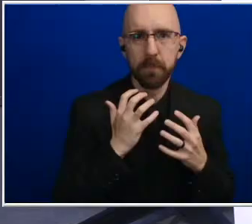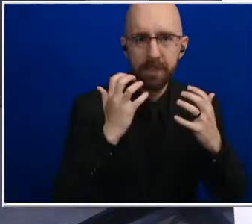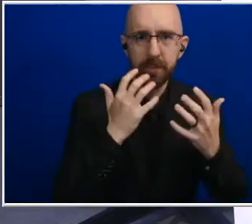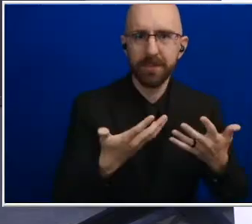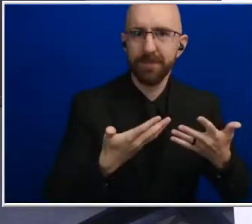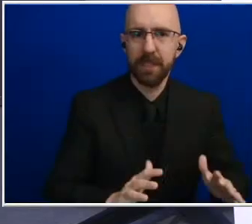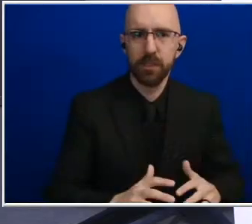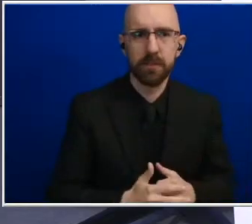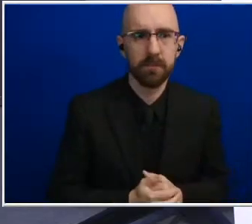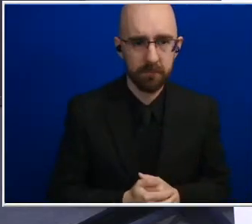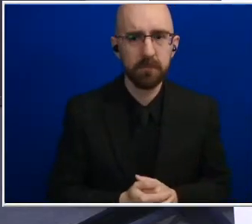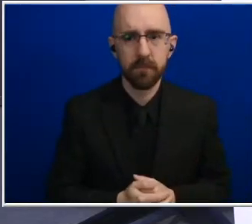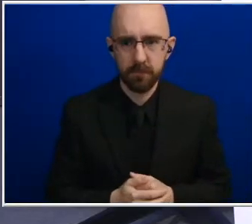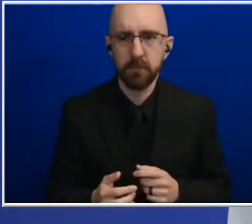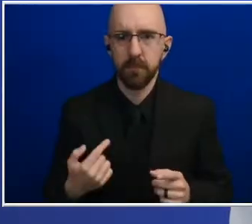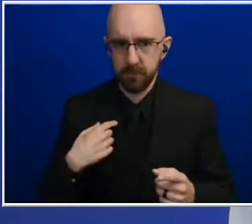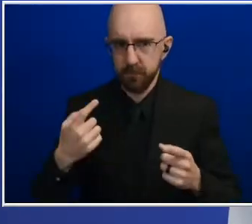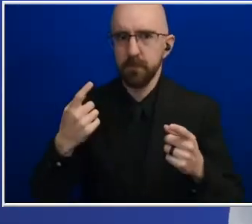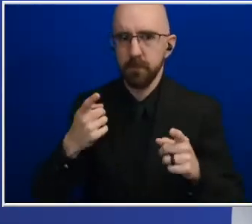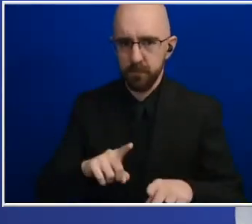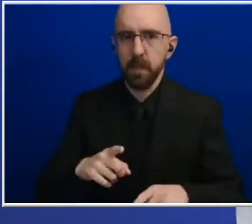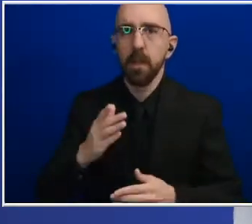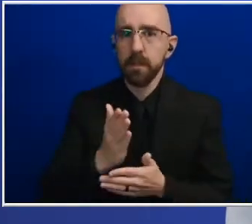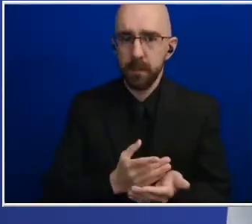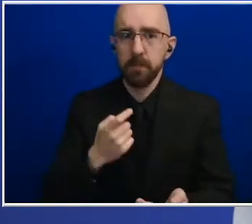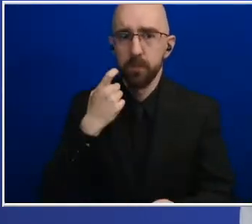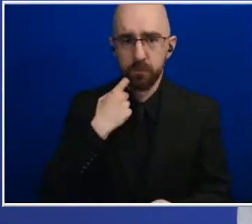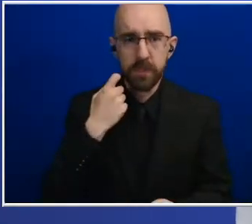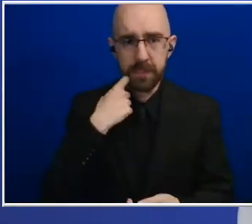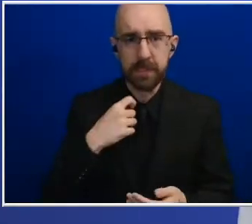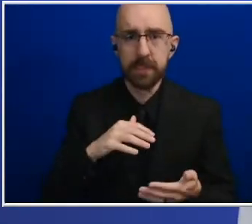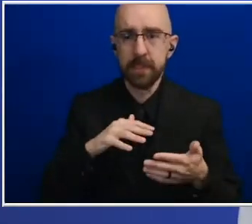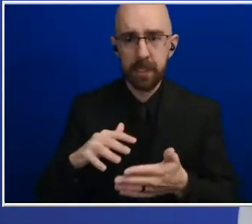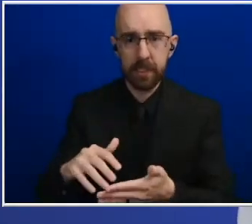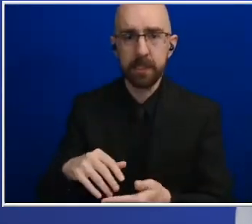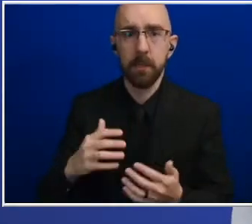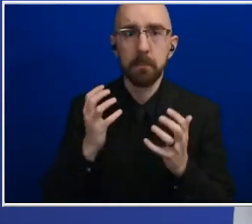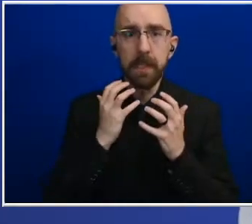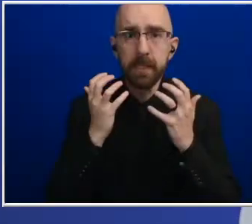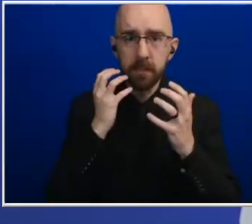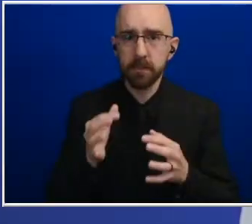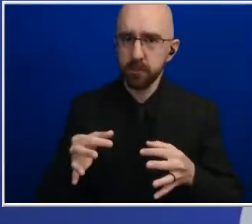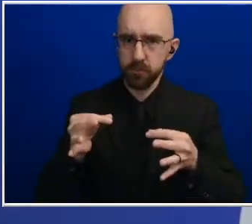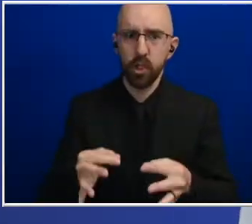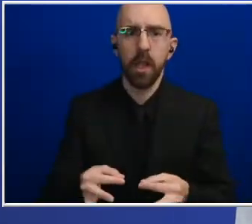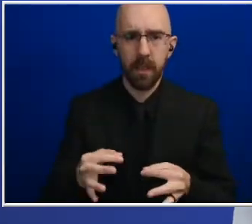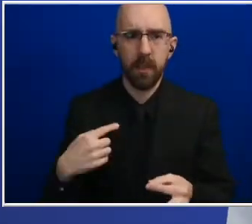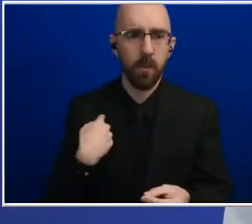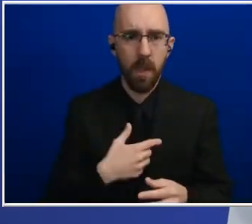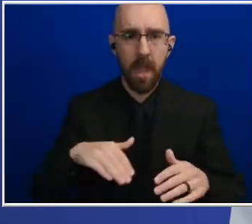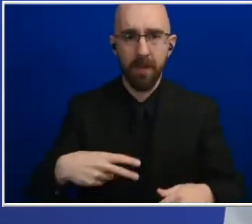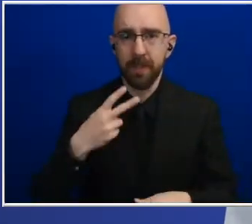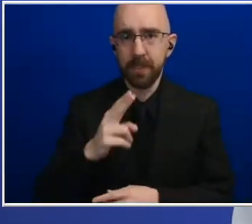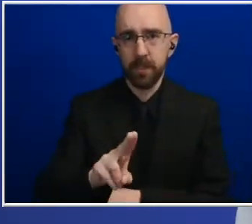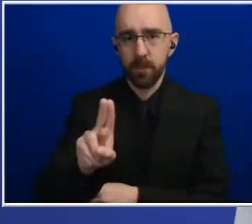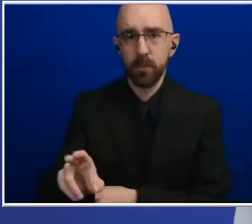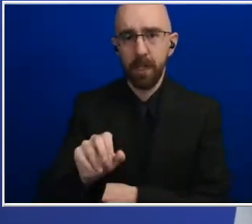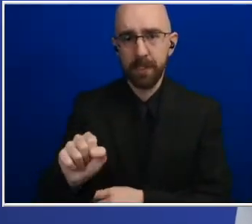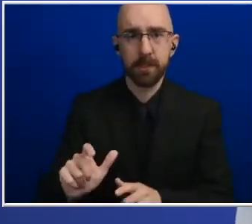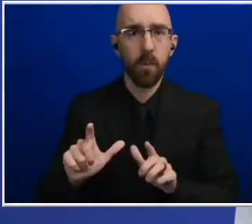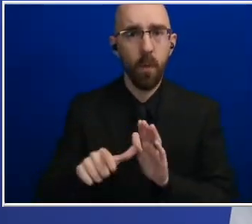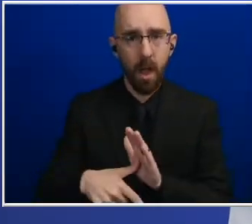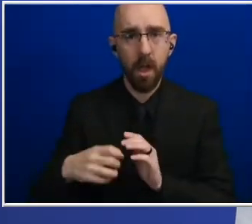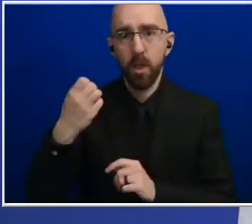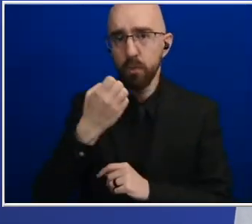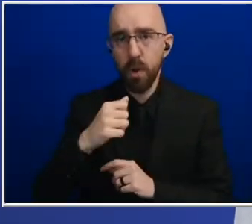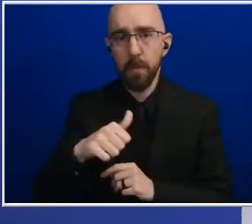too, there has been some recent studies. So measles is certainly, we haven't seen it in the United States a lot, but Europe and other places around the world